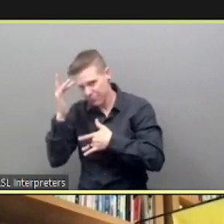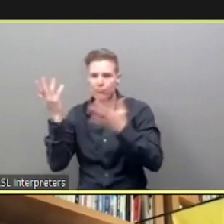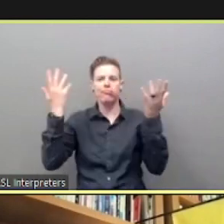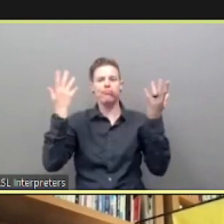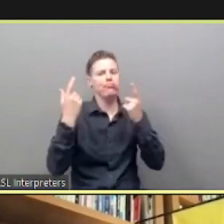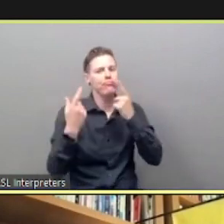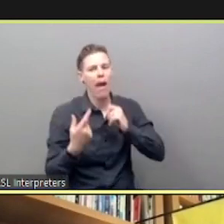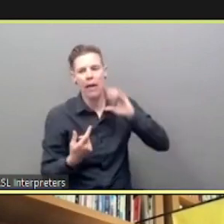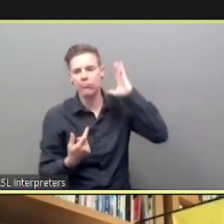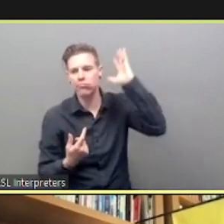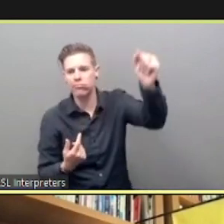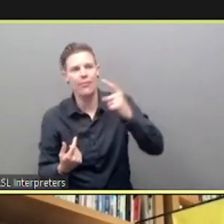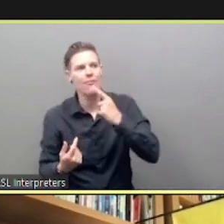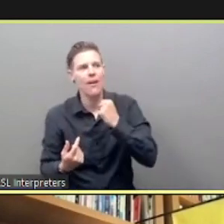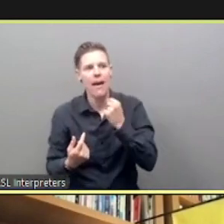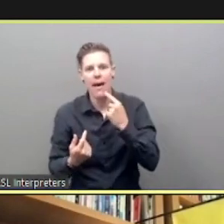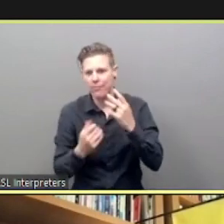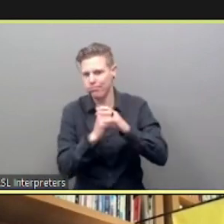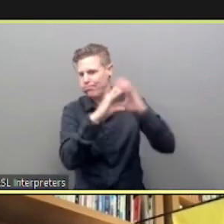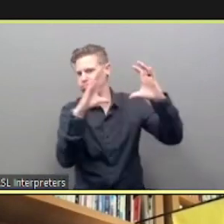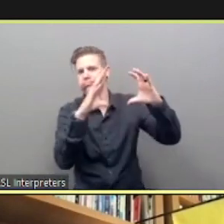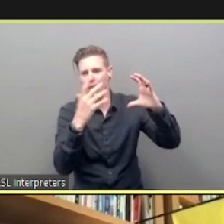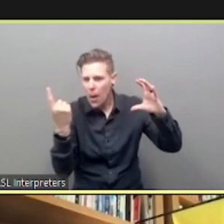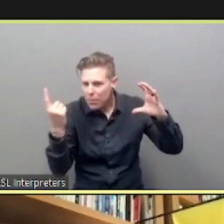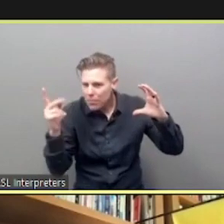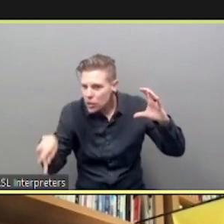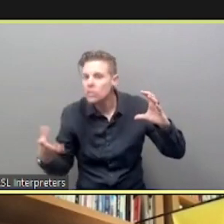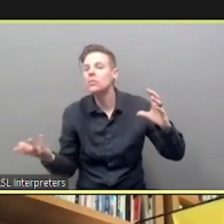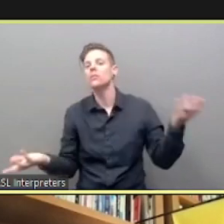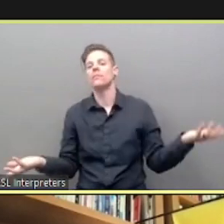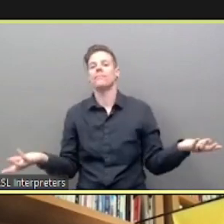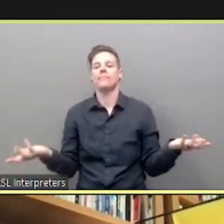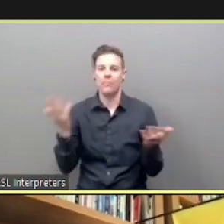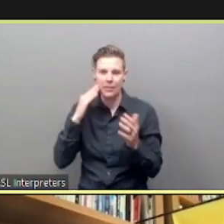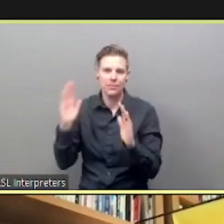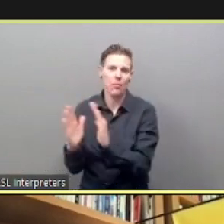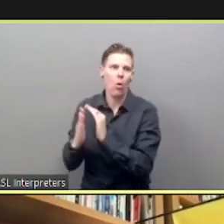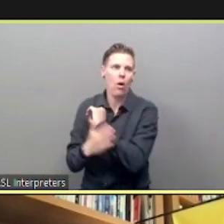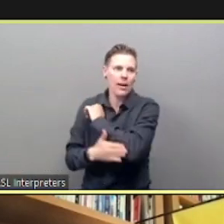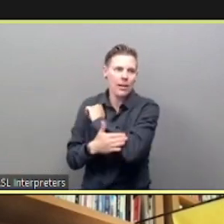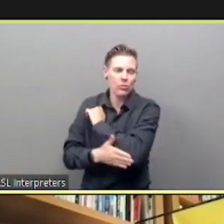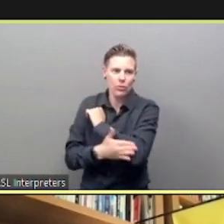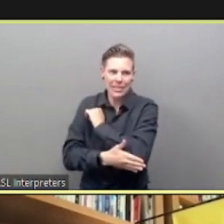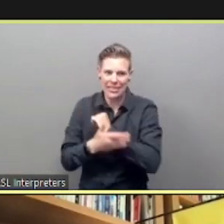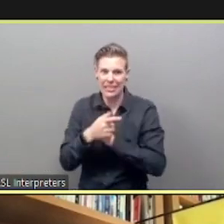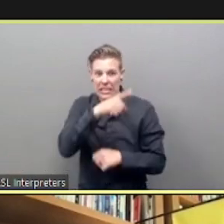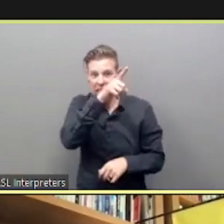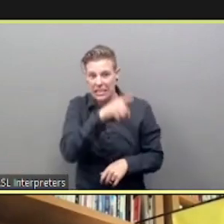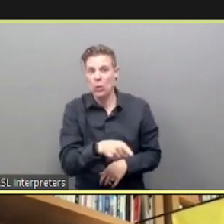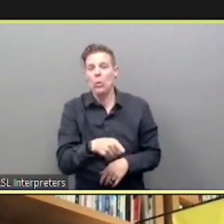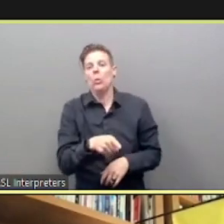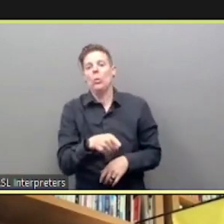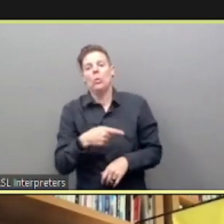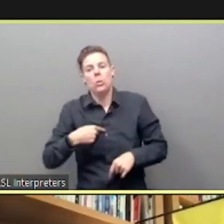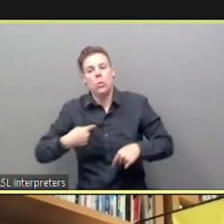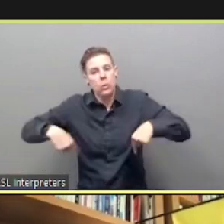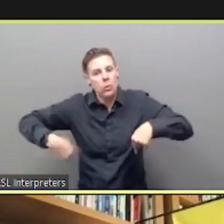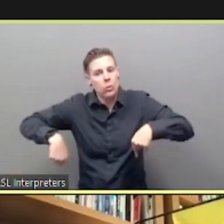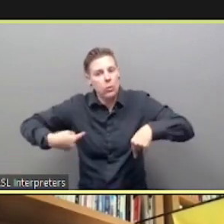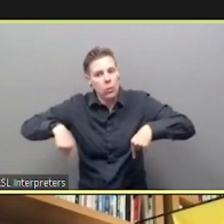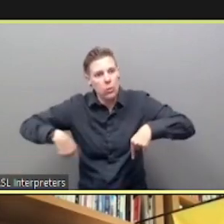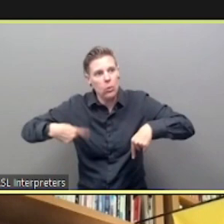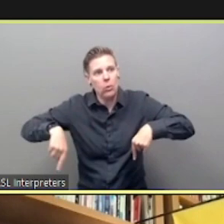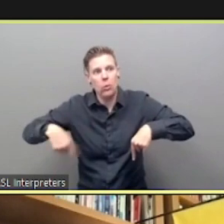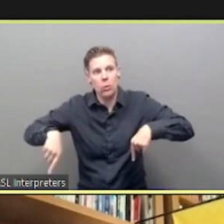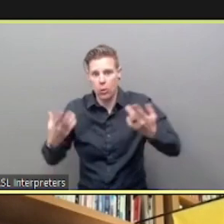orange in the past, but not this time. So this, again, putting undue stress on our hospitals with this case